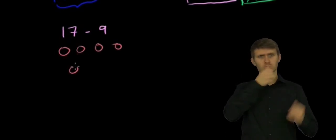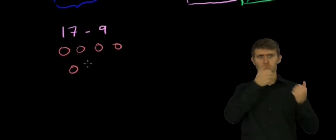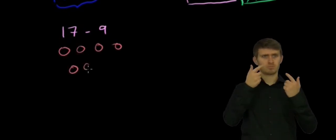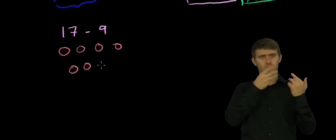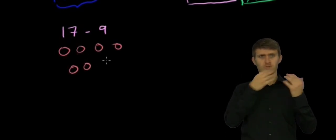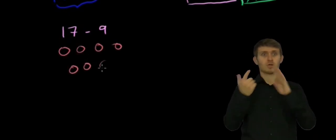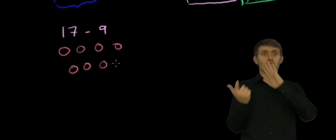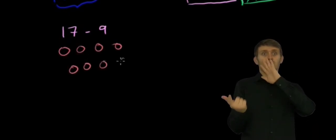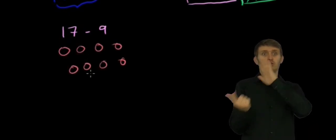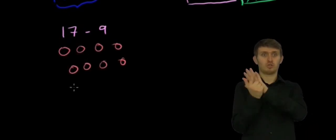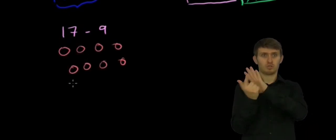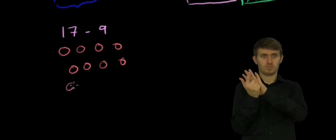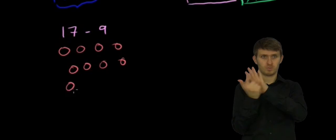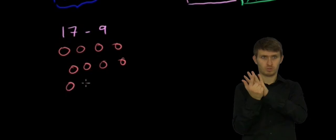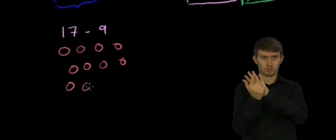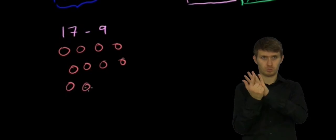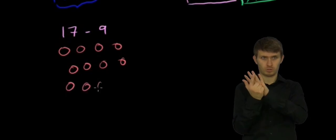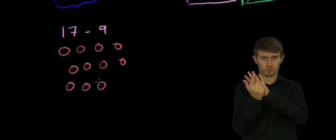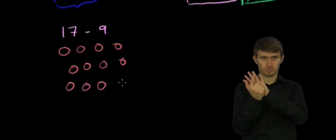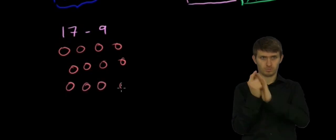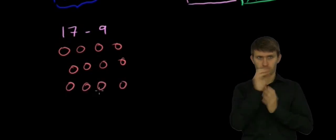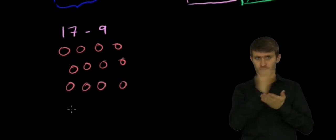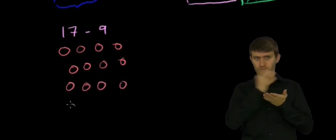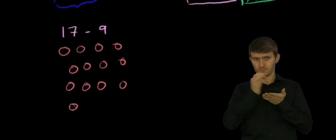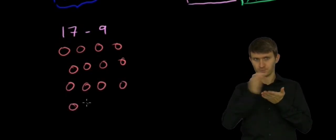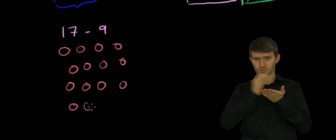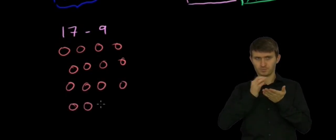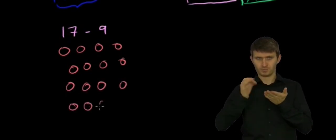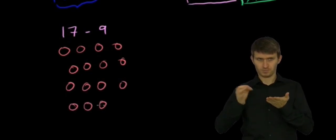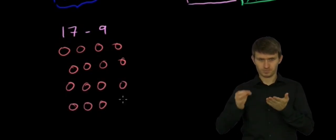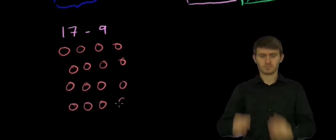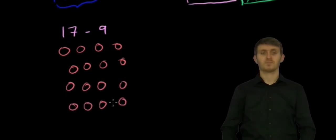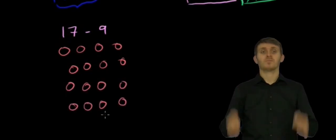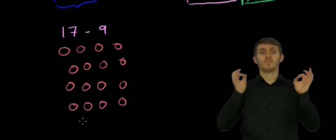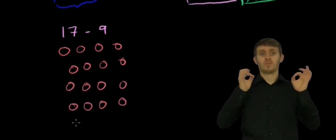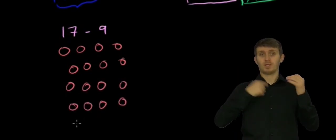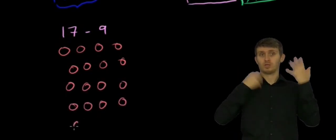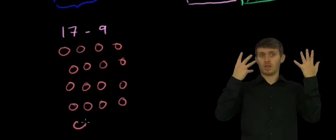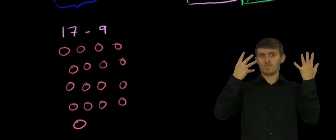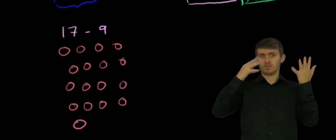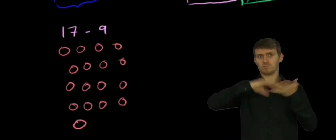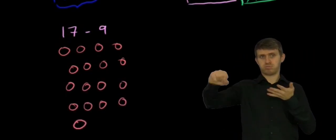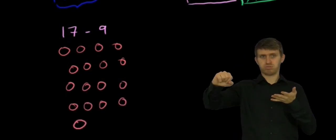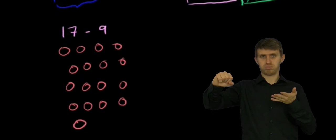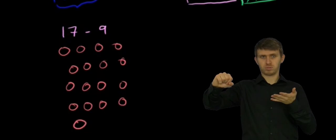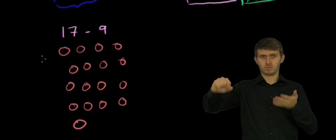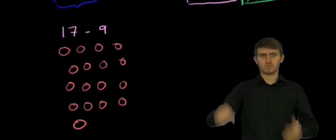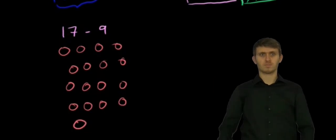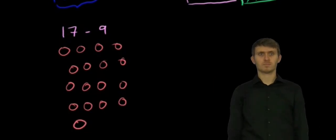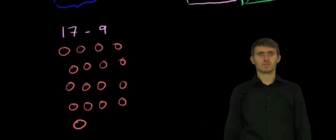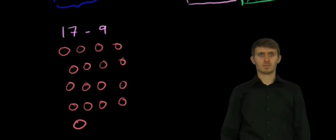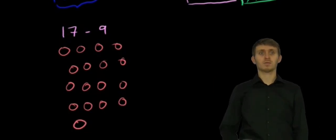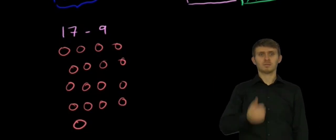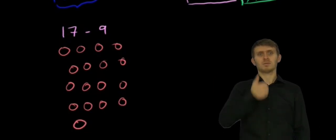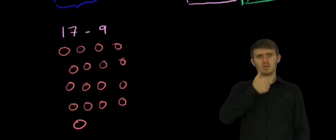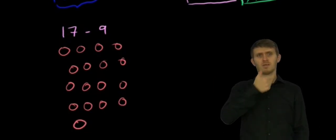4, 5, 6, 7, 8, 9, 10, 11, 12, 13, 14, 15, 16, 17. And then I'm going to